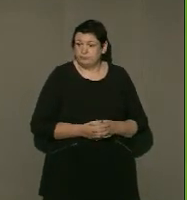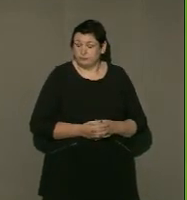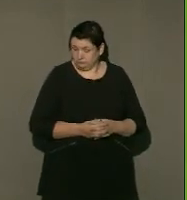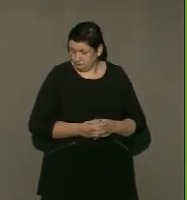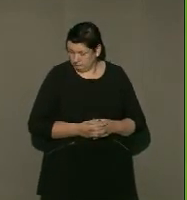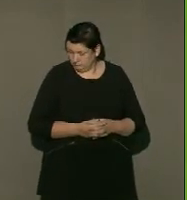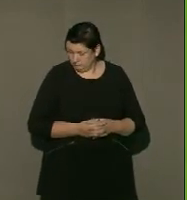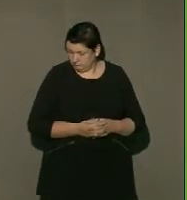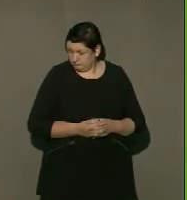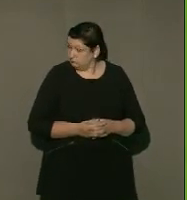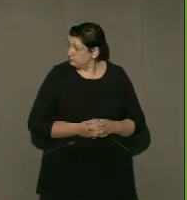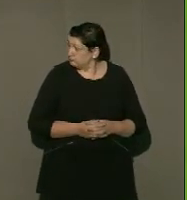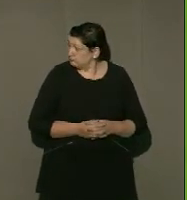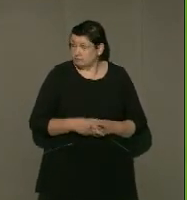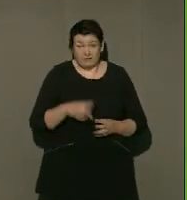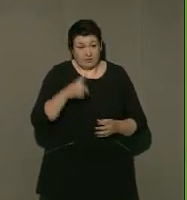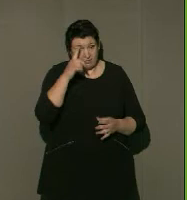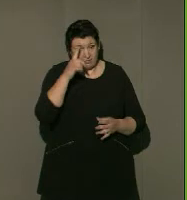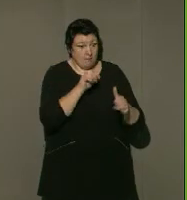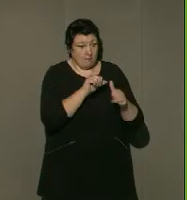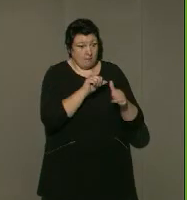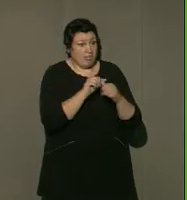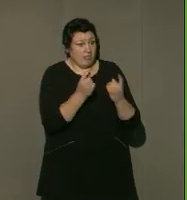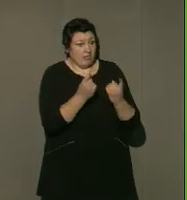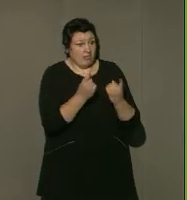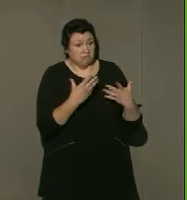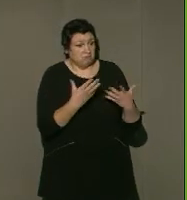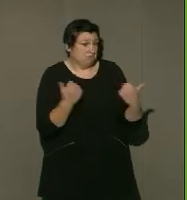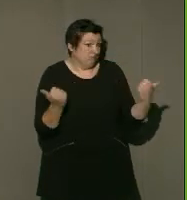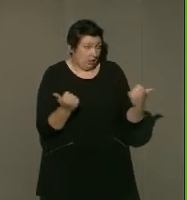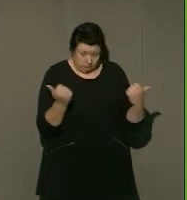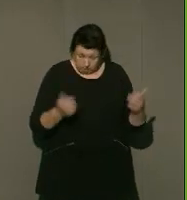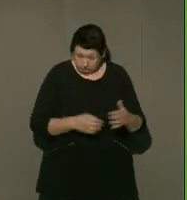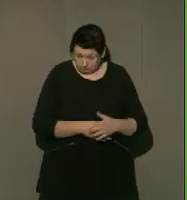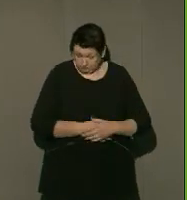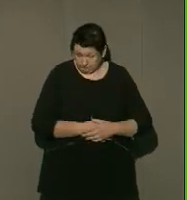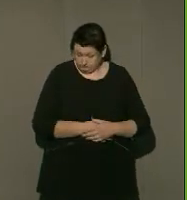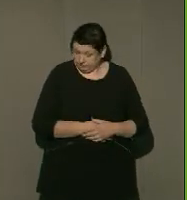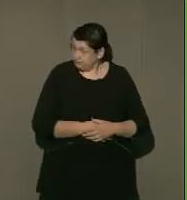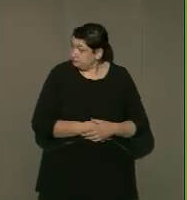Well, I think they're the best bits, but you know.